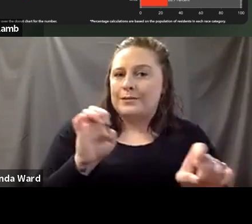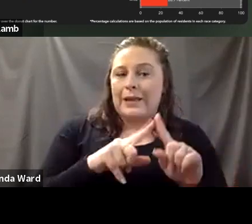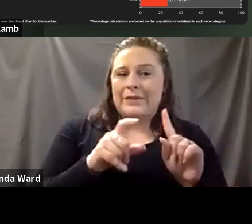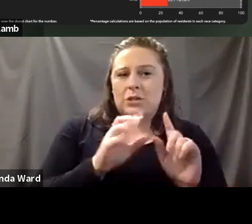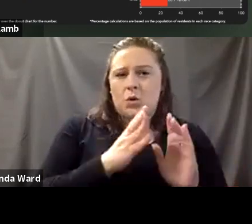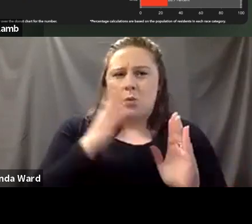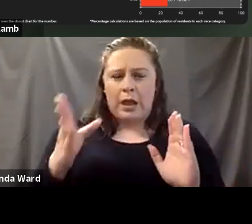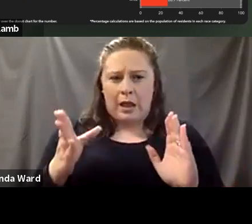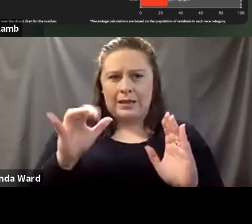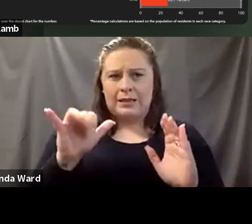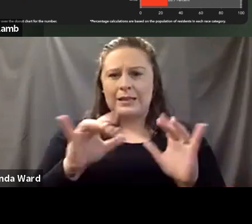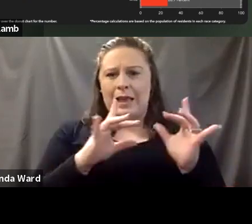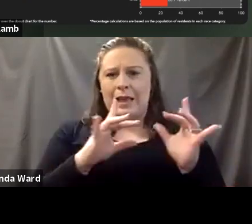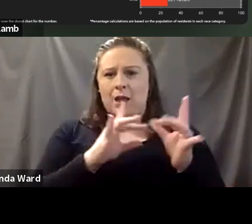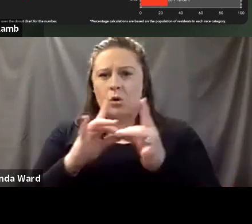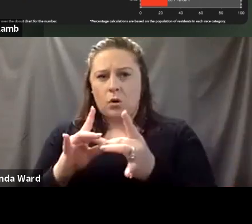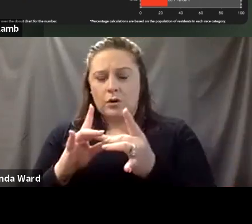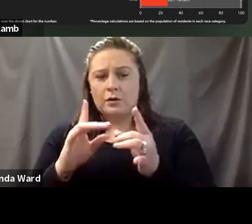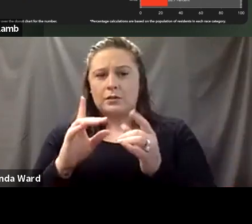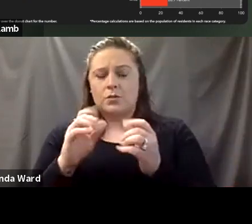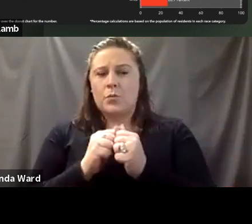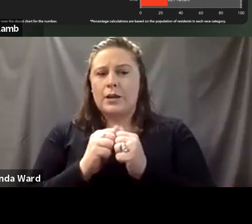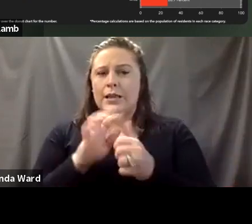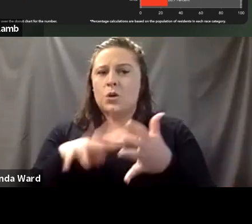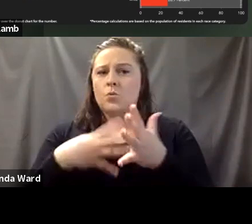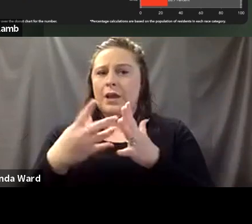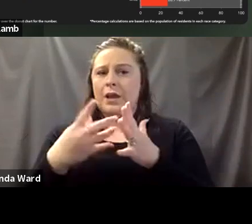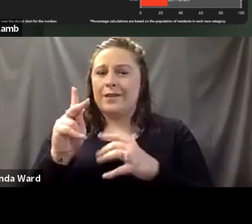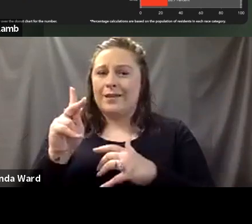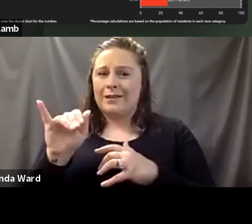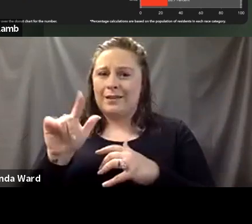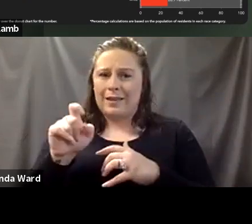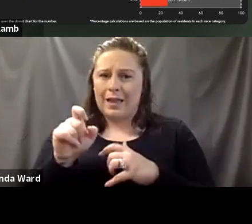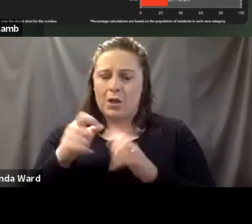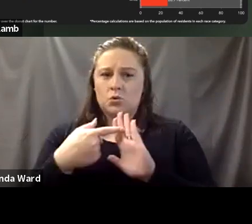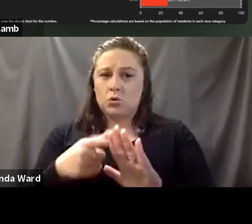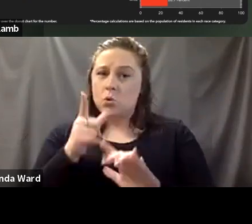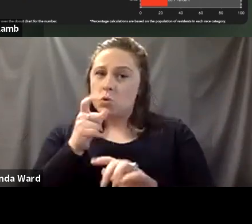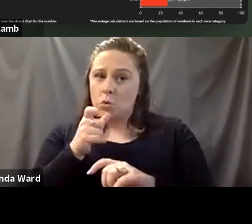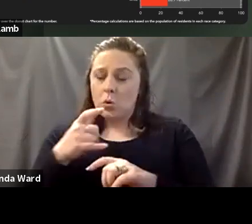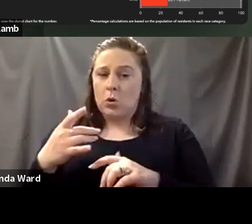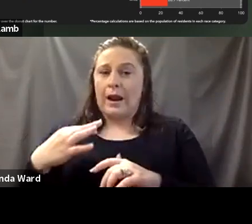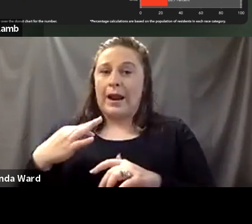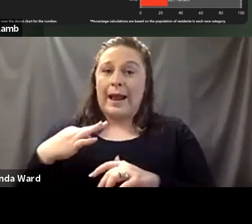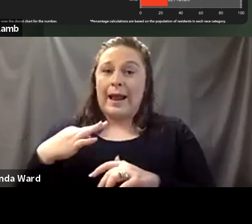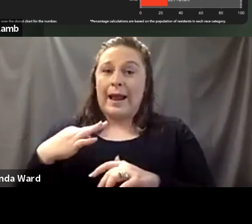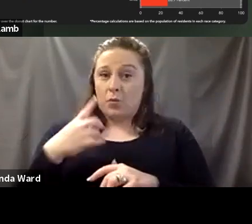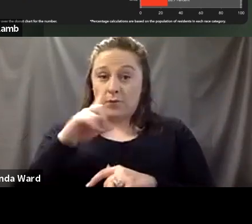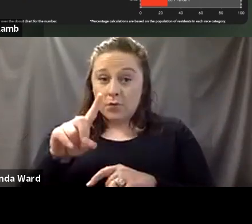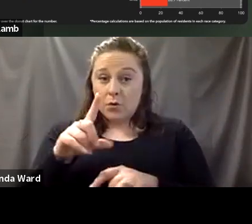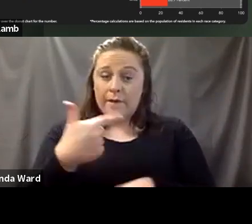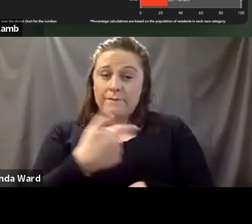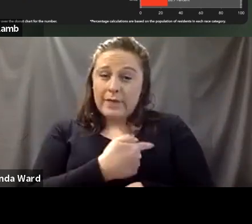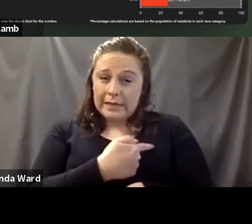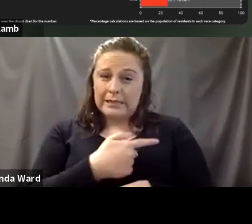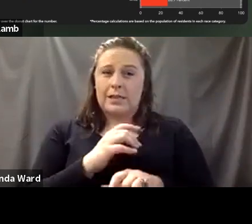this correlates with the graph that Kyle showed you of all of the people that are eligible for vaccine in Madison County at a